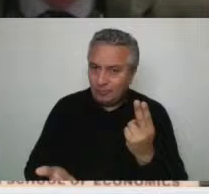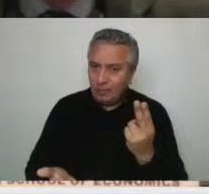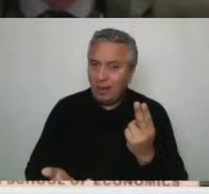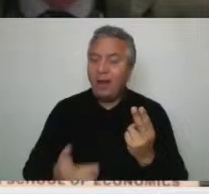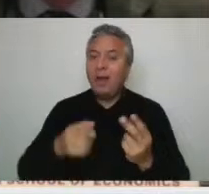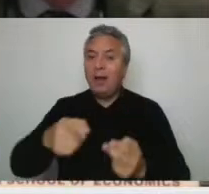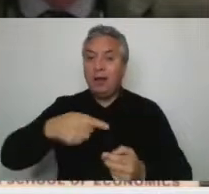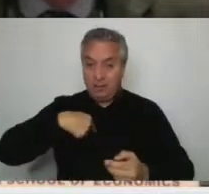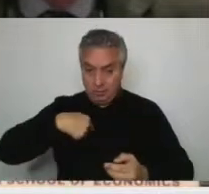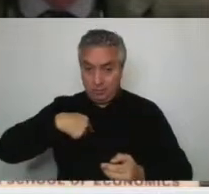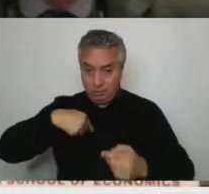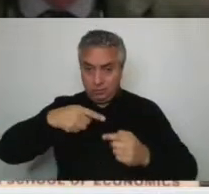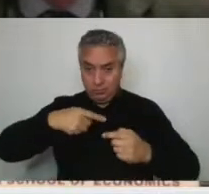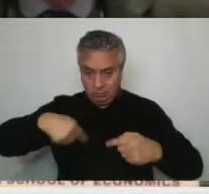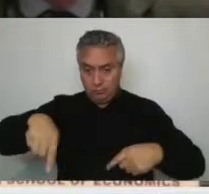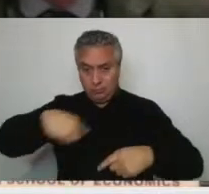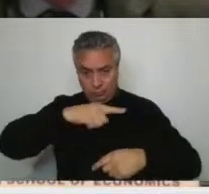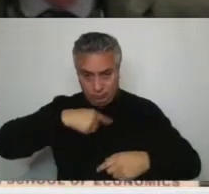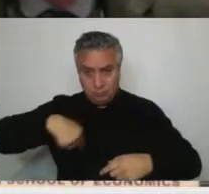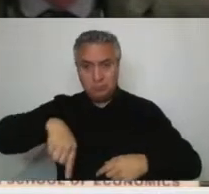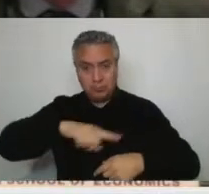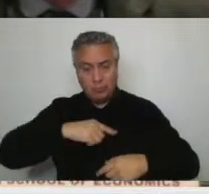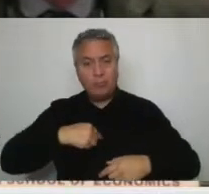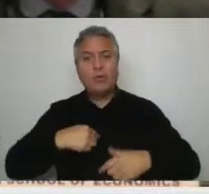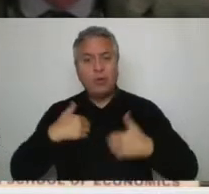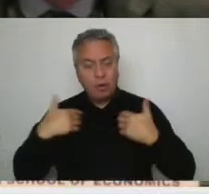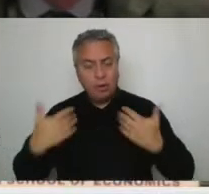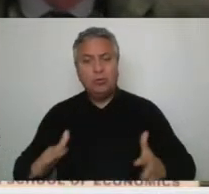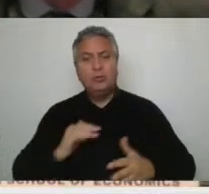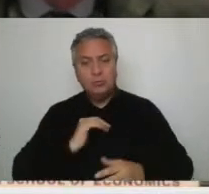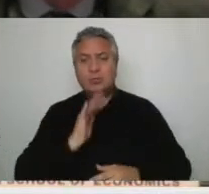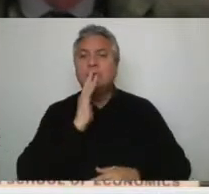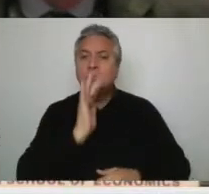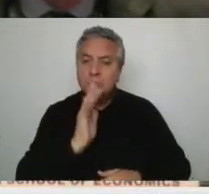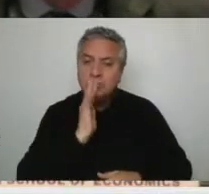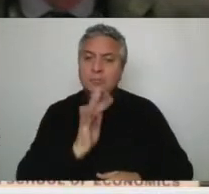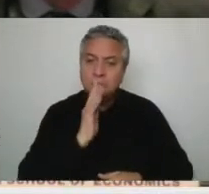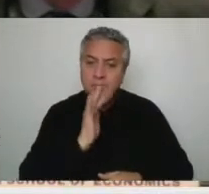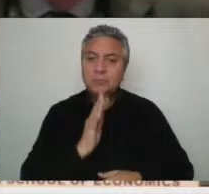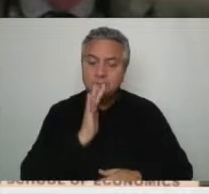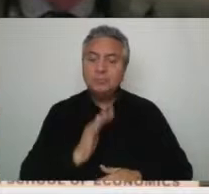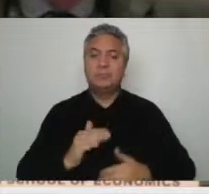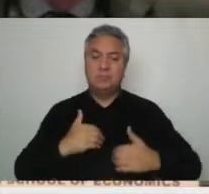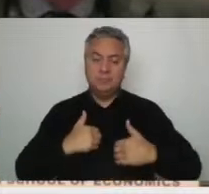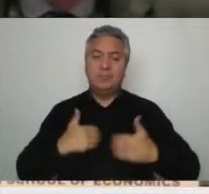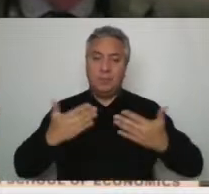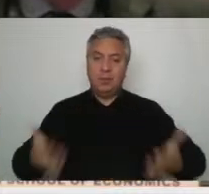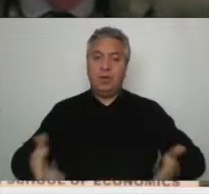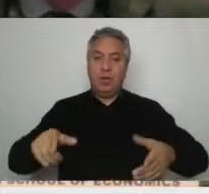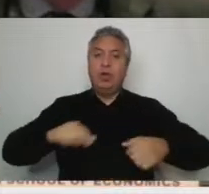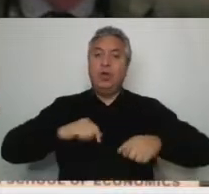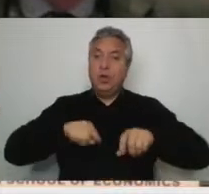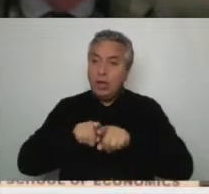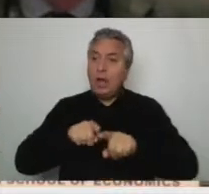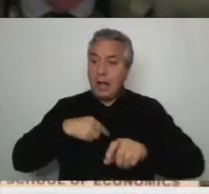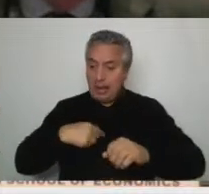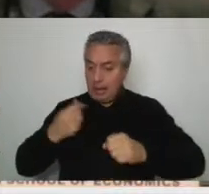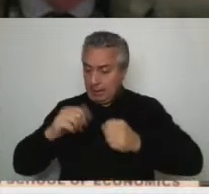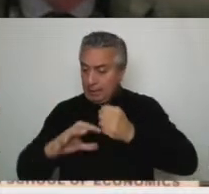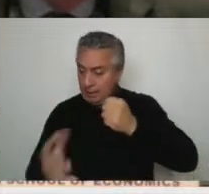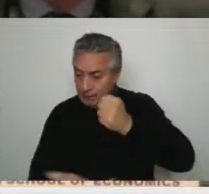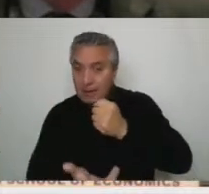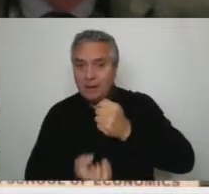we make an investment and we hope that we have profits and externalities, maybe good or